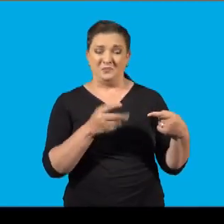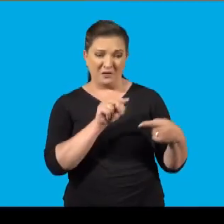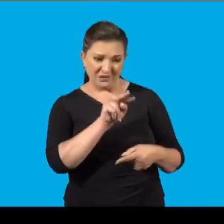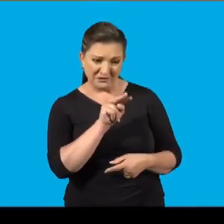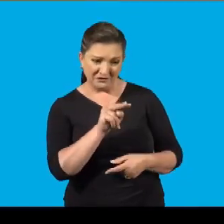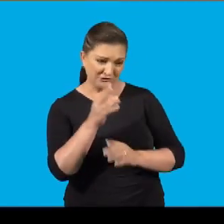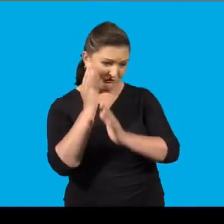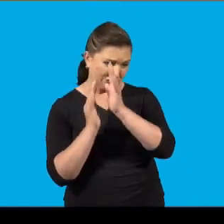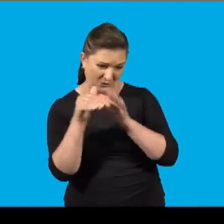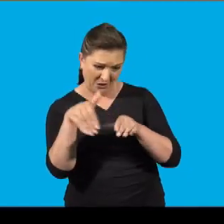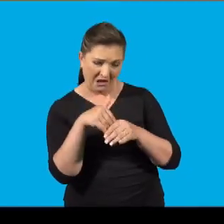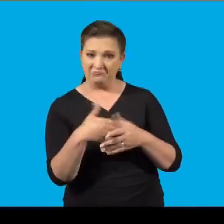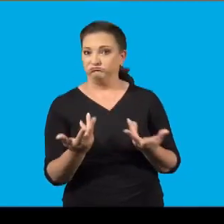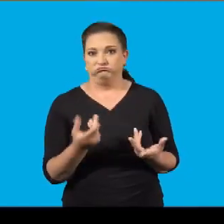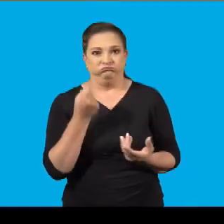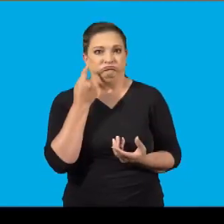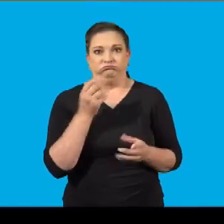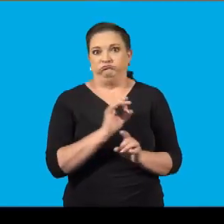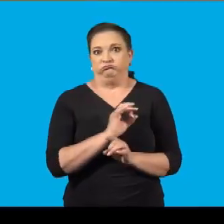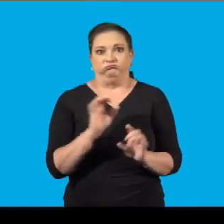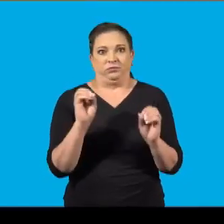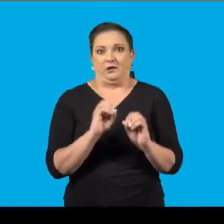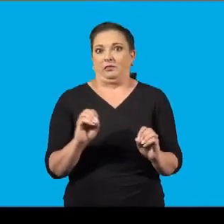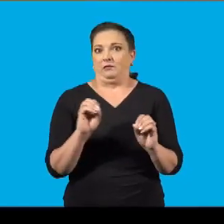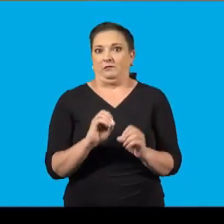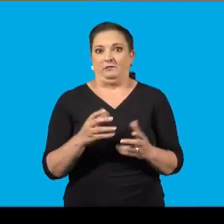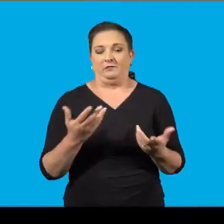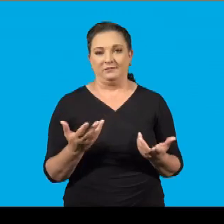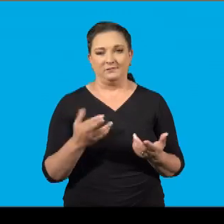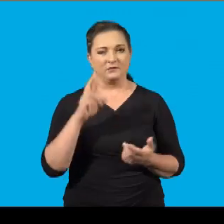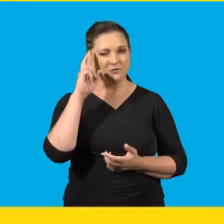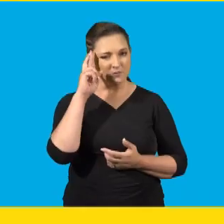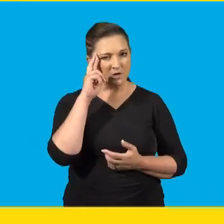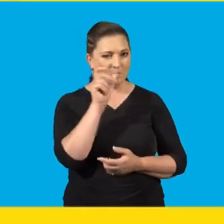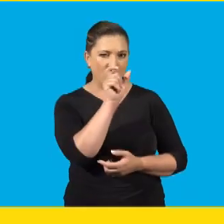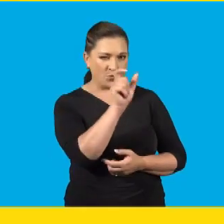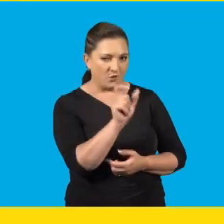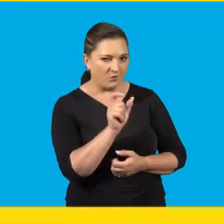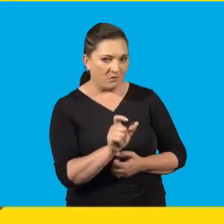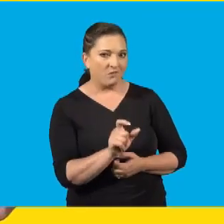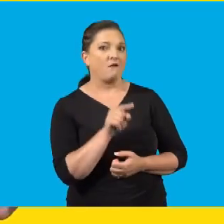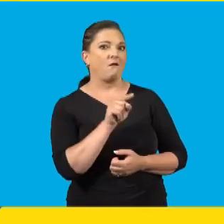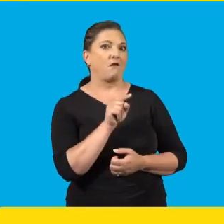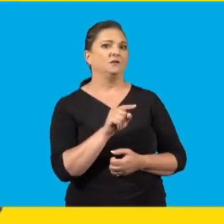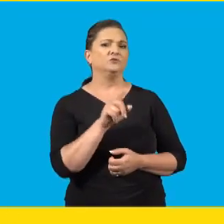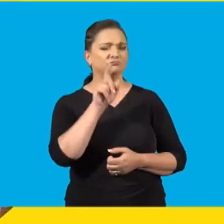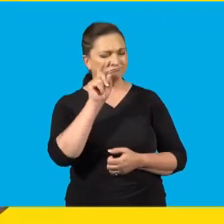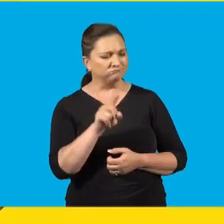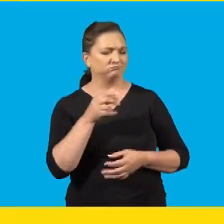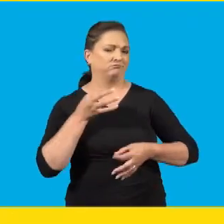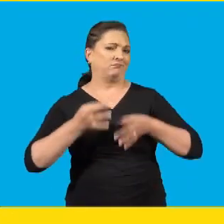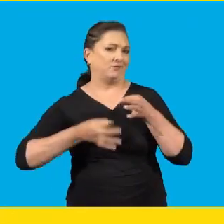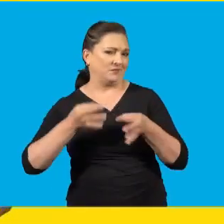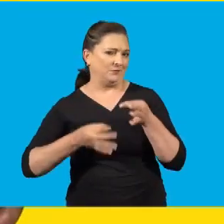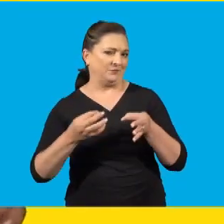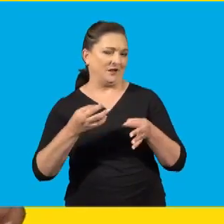of historical concepts. Remember, I showed you those historical concepts or keywords that you should be able to define in